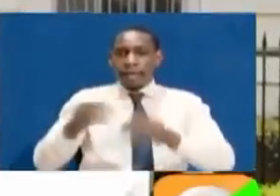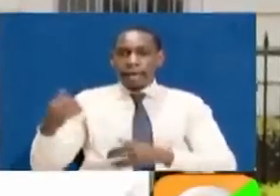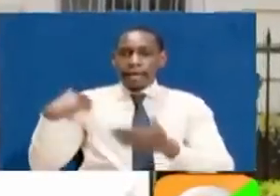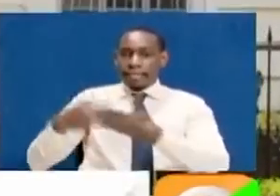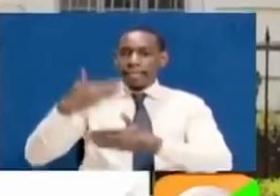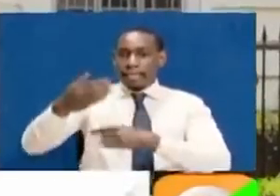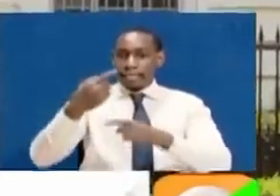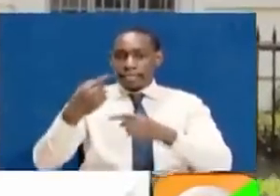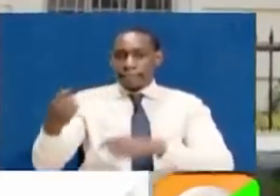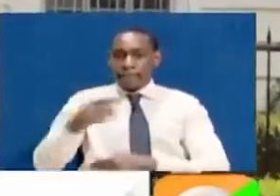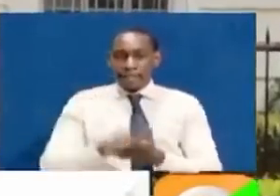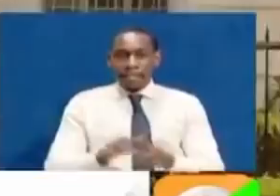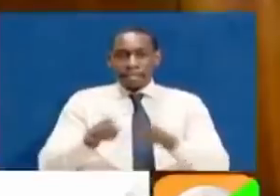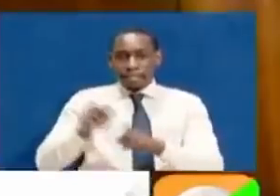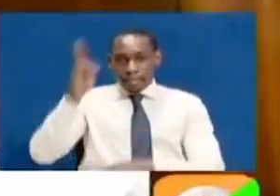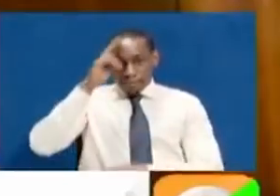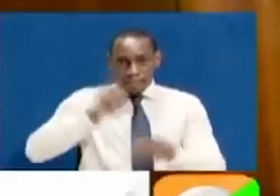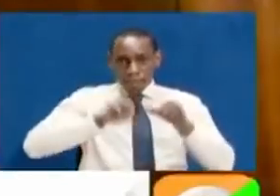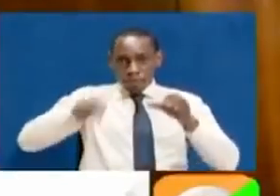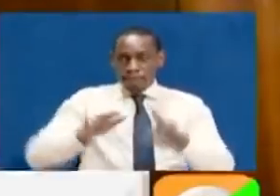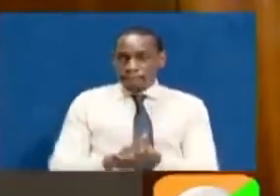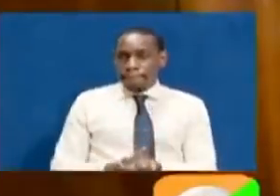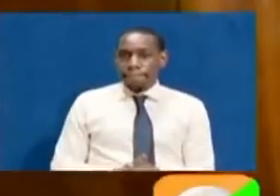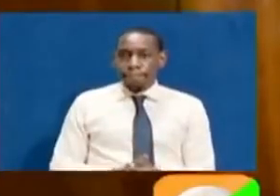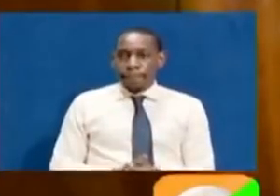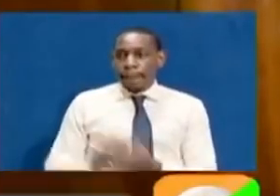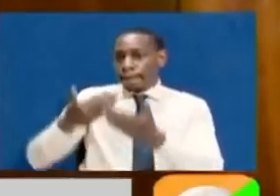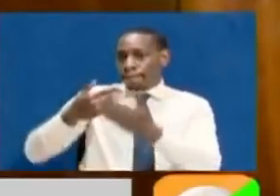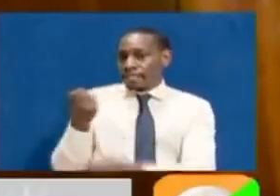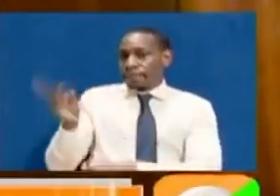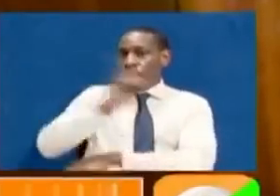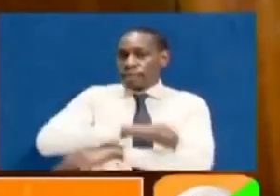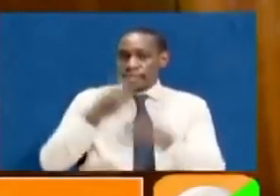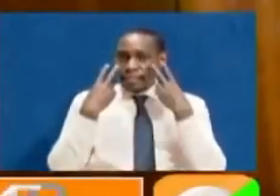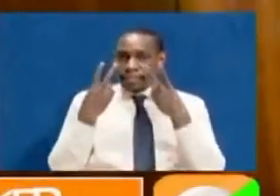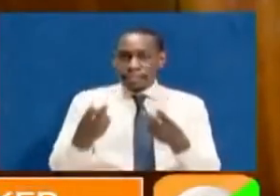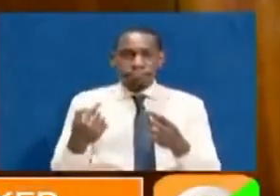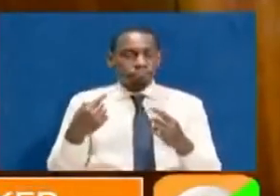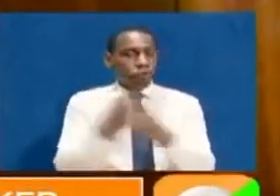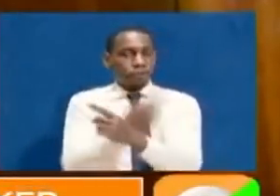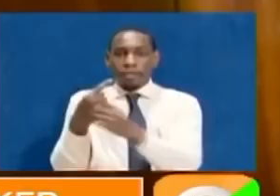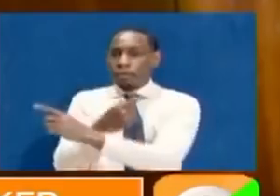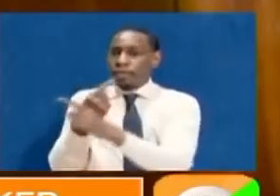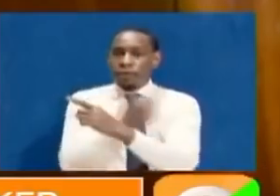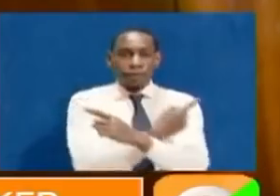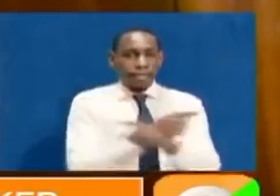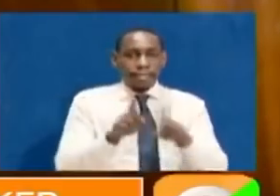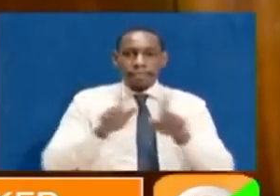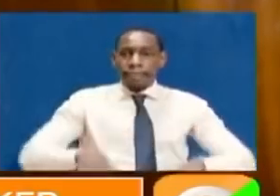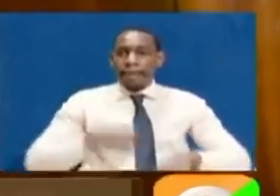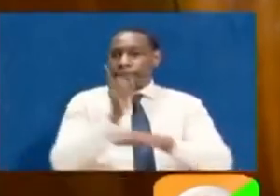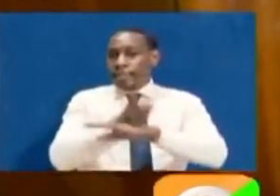month. Her reason for departure being, for the last few days, we have seen lots of conflict and